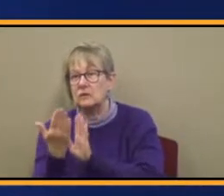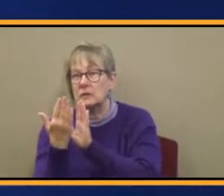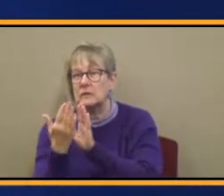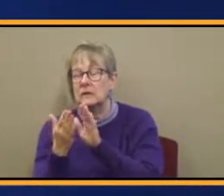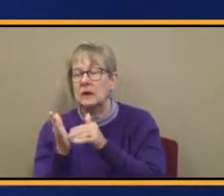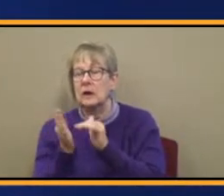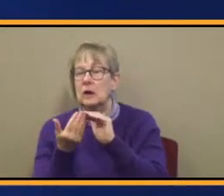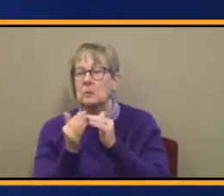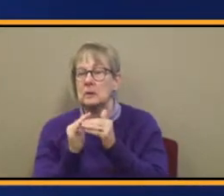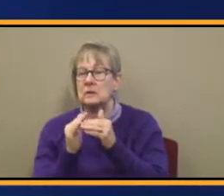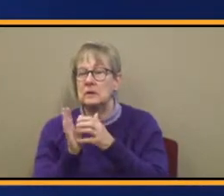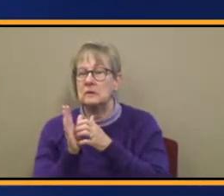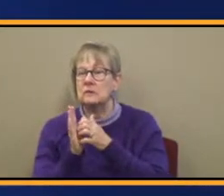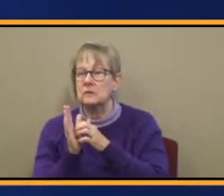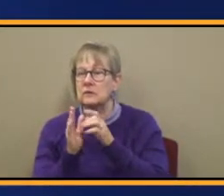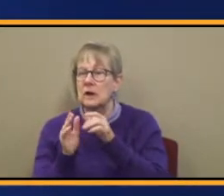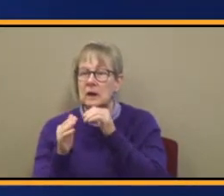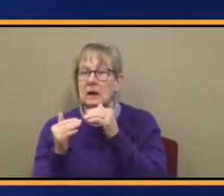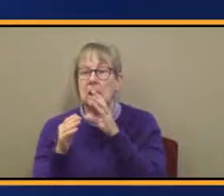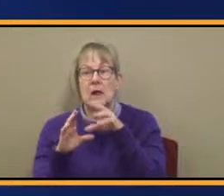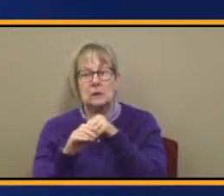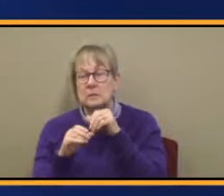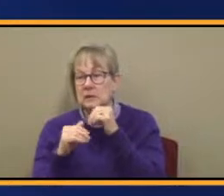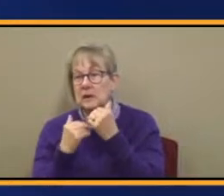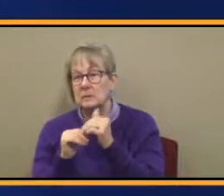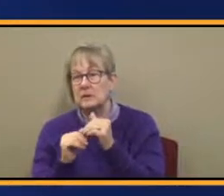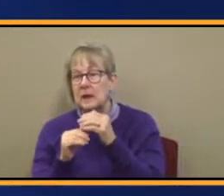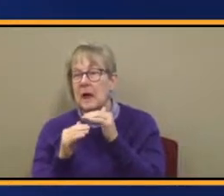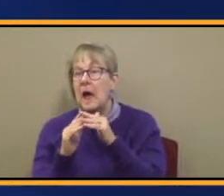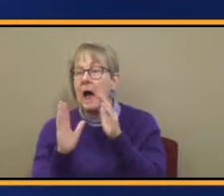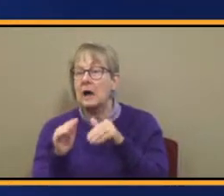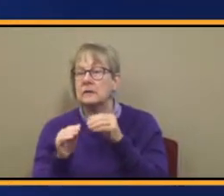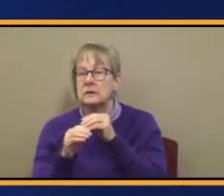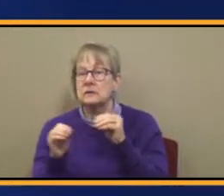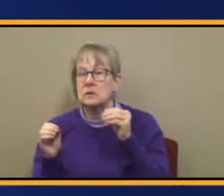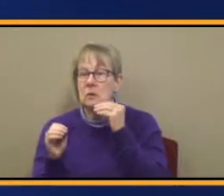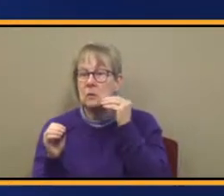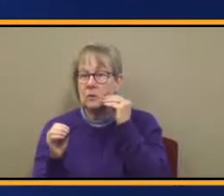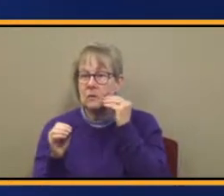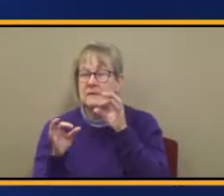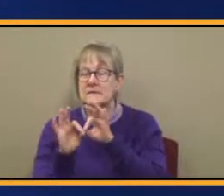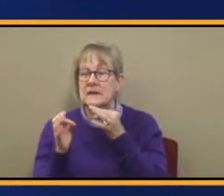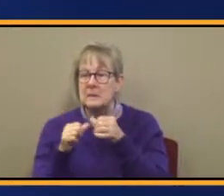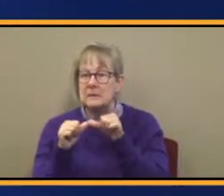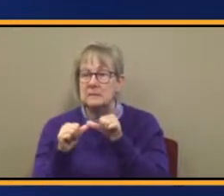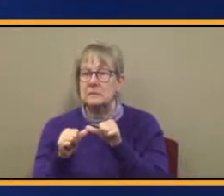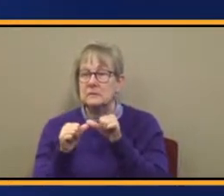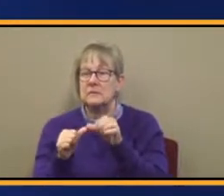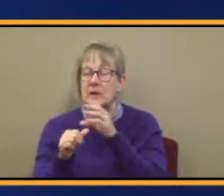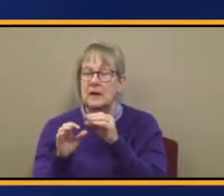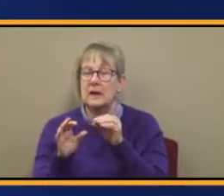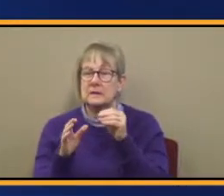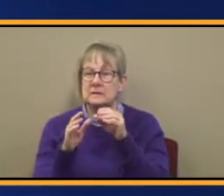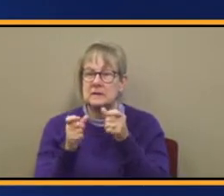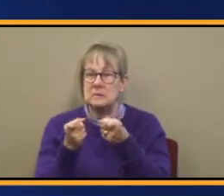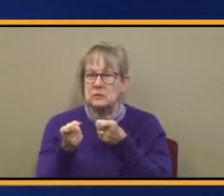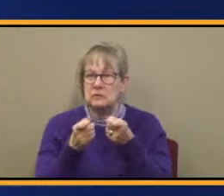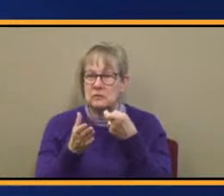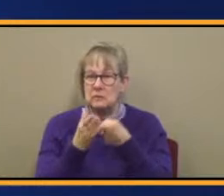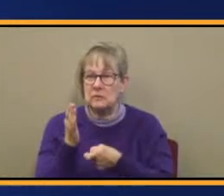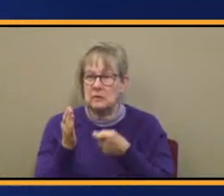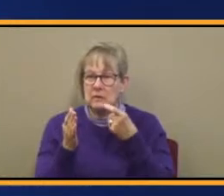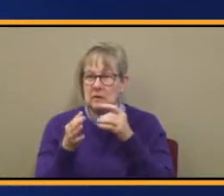vulnerability, including but not limited to housing, homelessness, family stability, household stability, and administrative